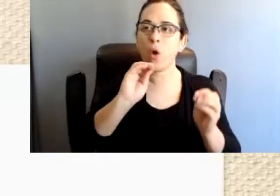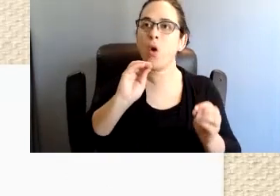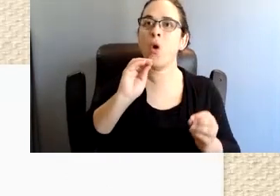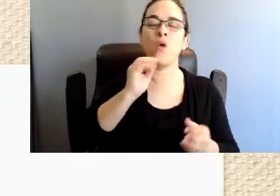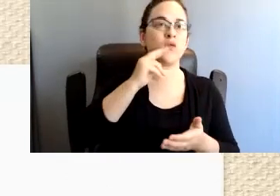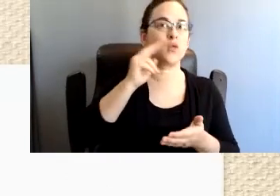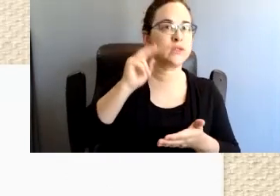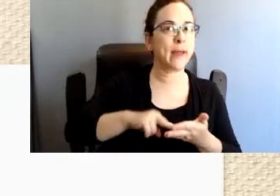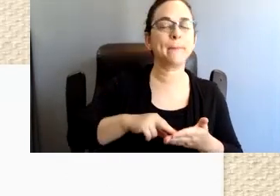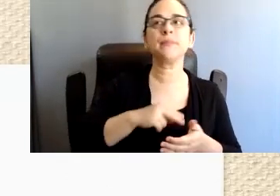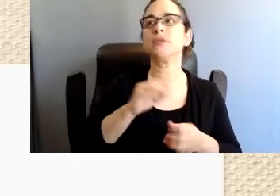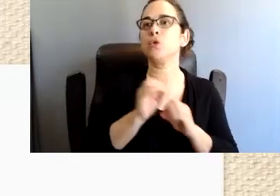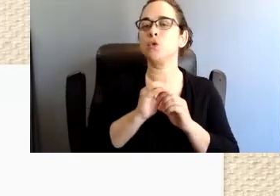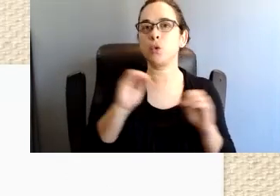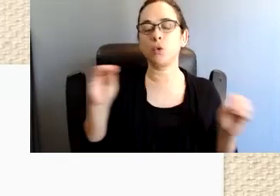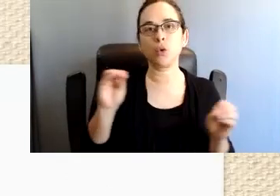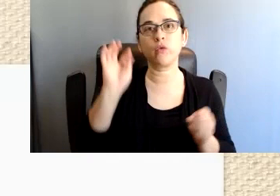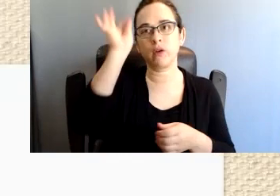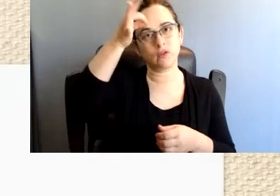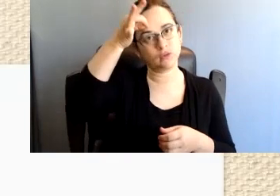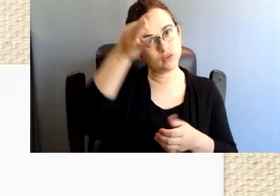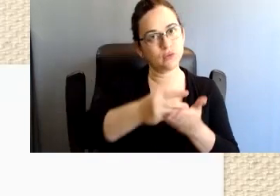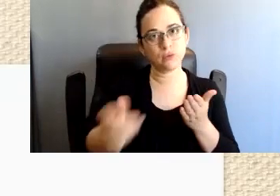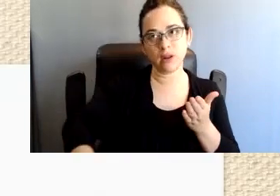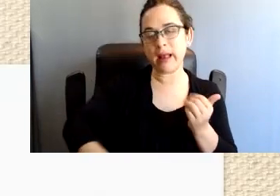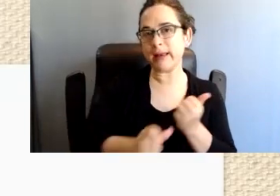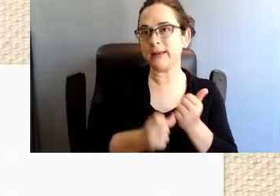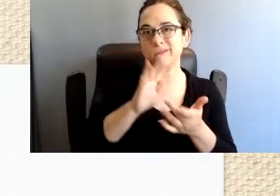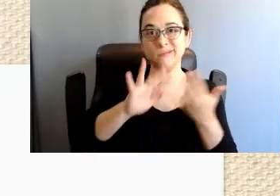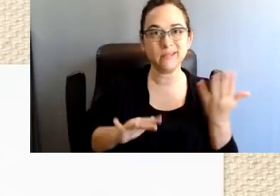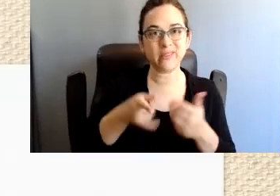they have to make a living out of their own job, whatever job they can find.